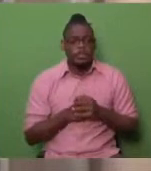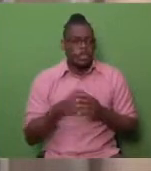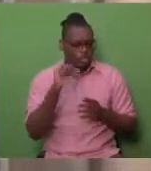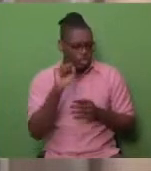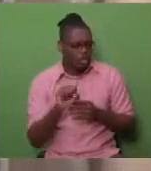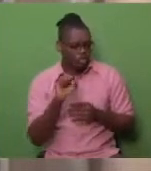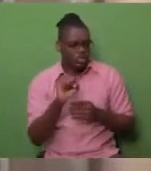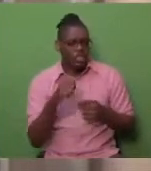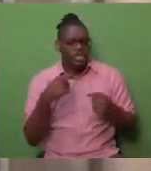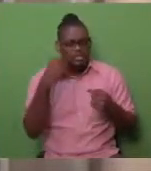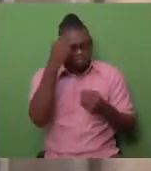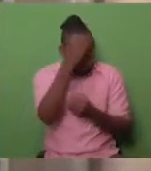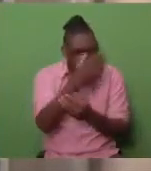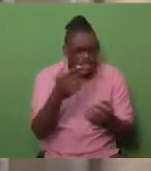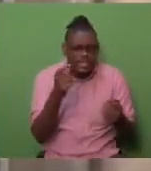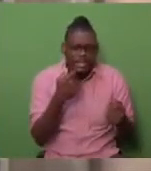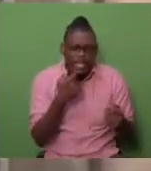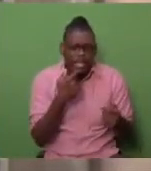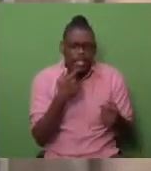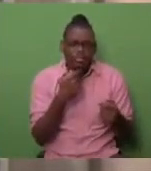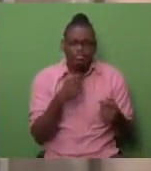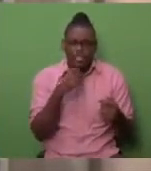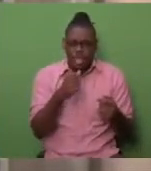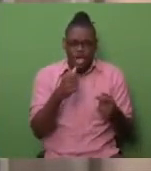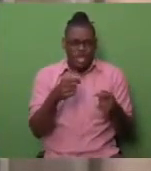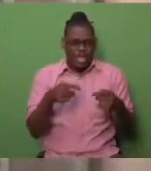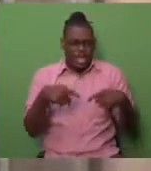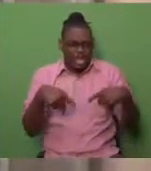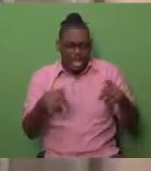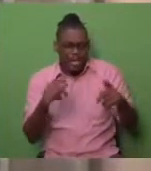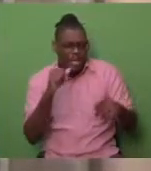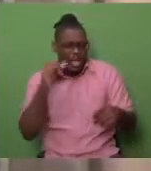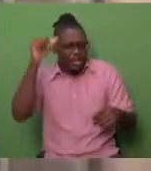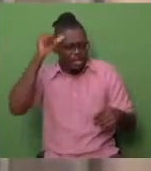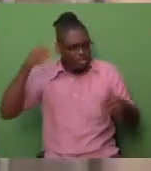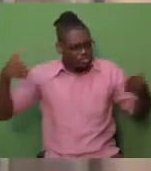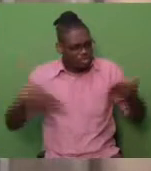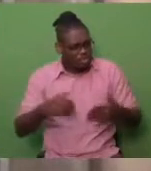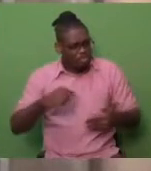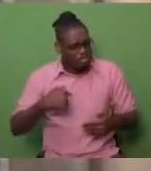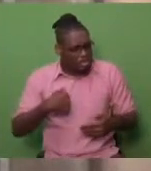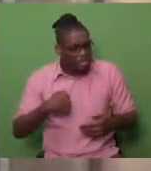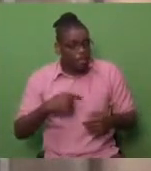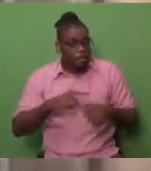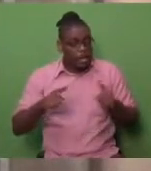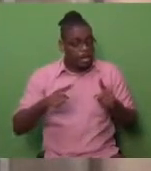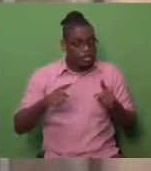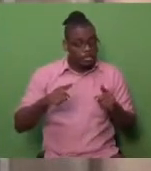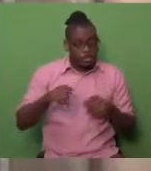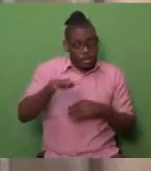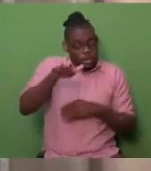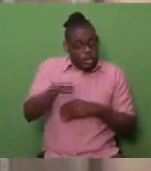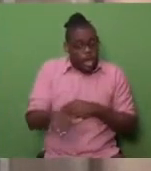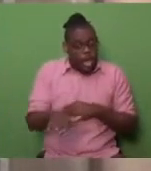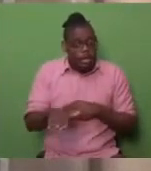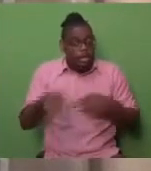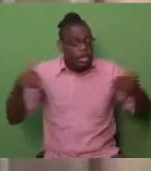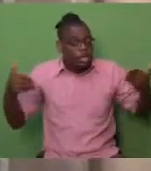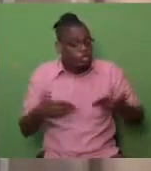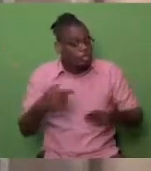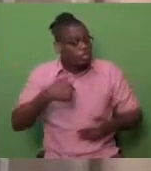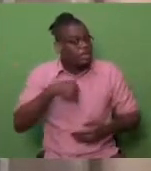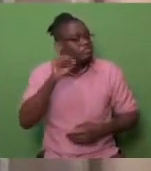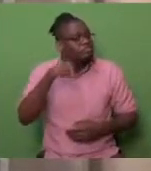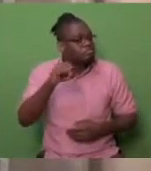introduce me. They will ask one of the students. So a young boy comes up, about 11 plus, he had just written